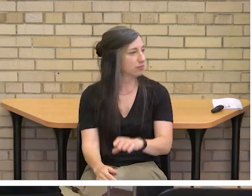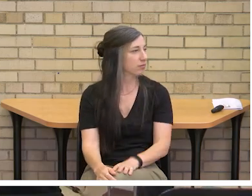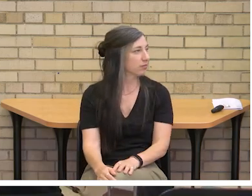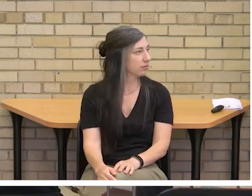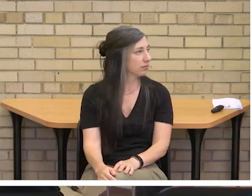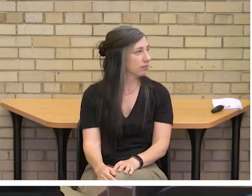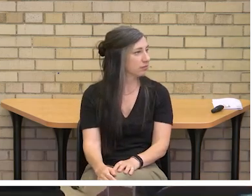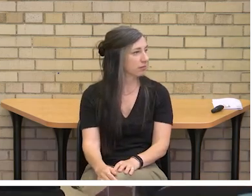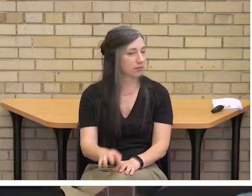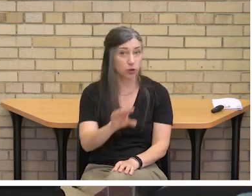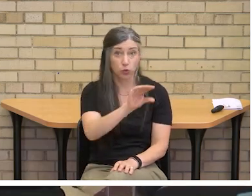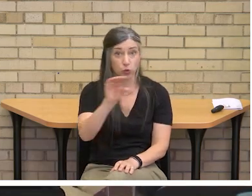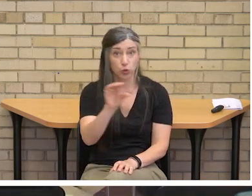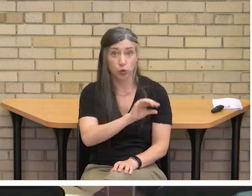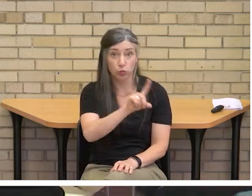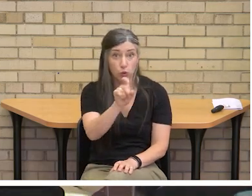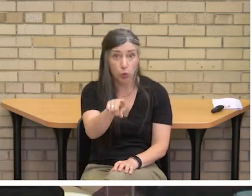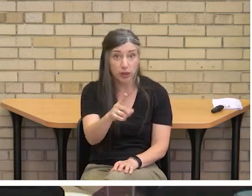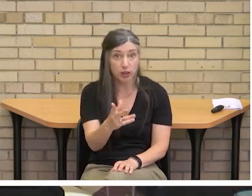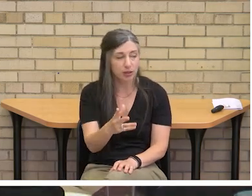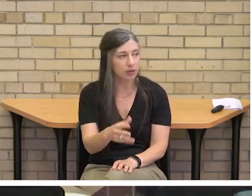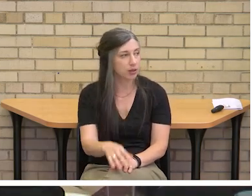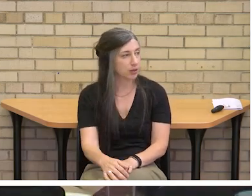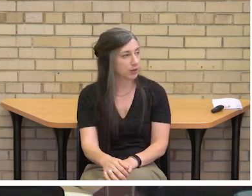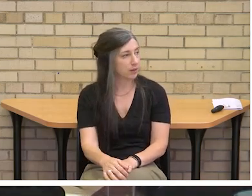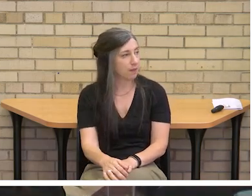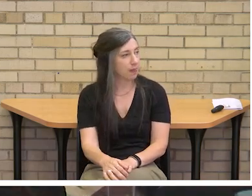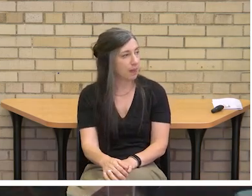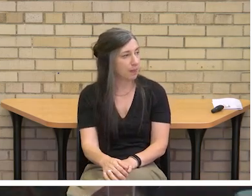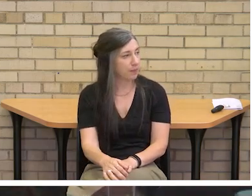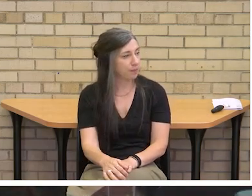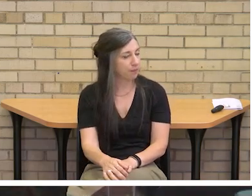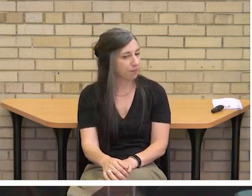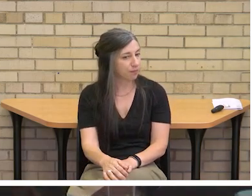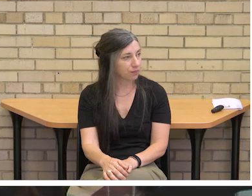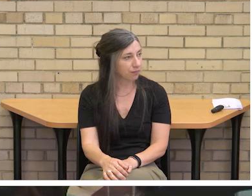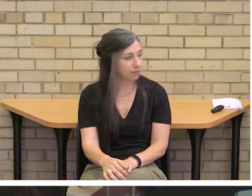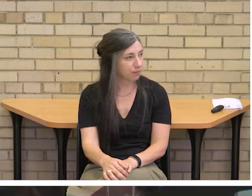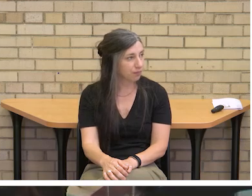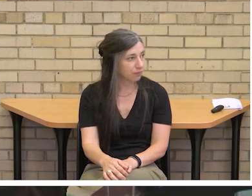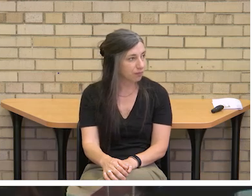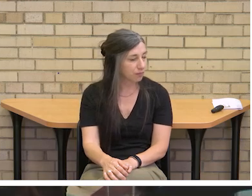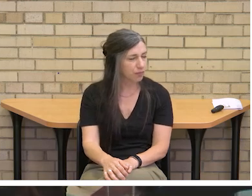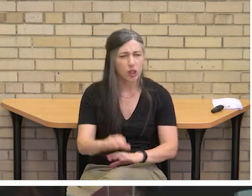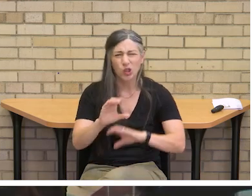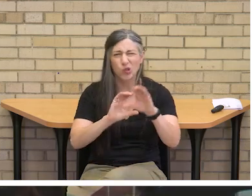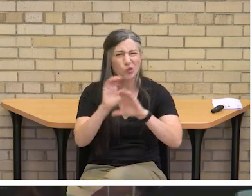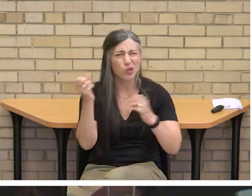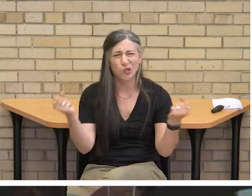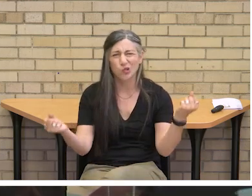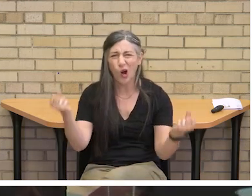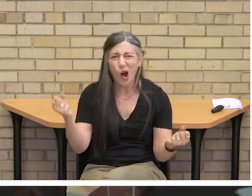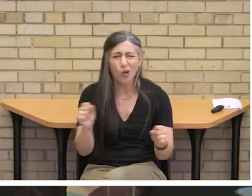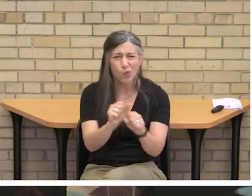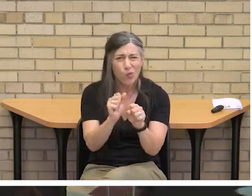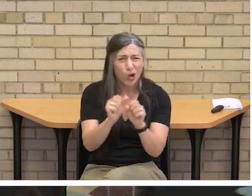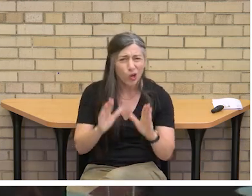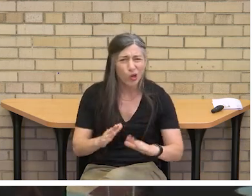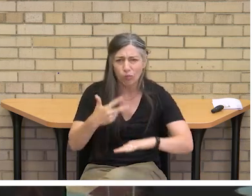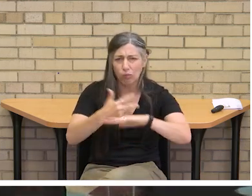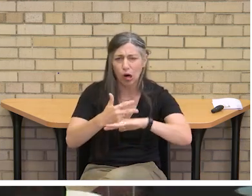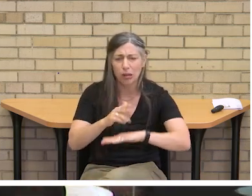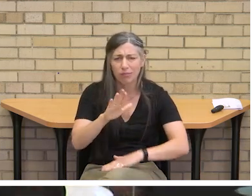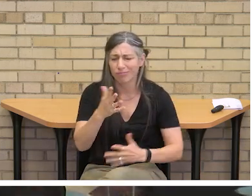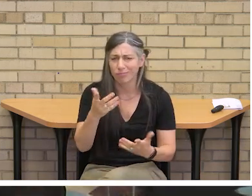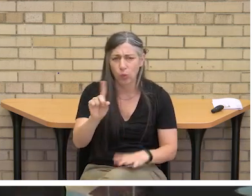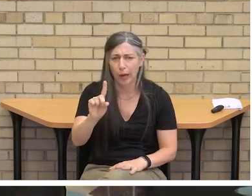Got questions on Zoom? Yeah. Where will the construction vehicles and workers and such be parking?